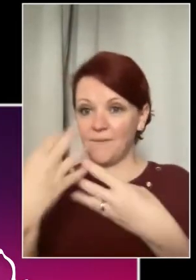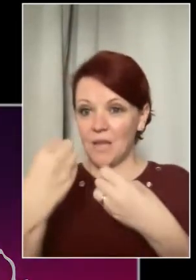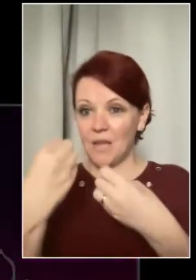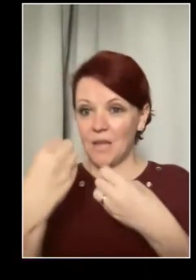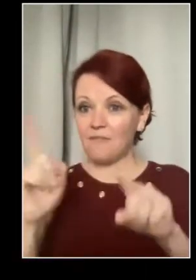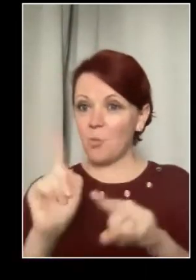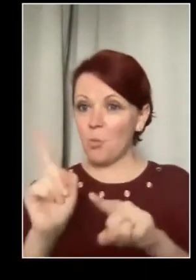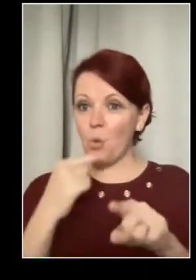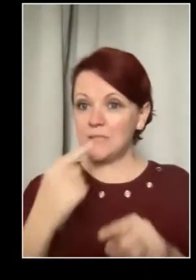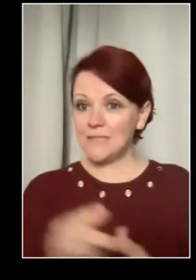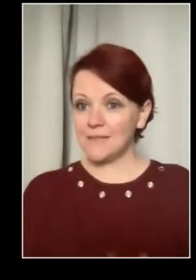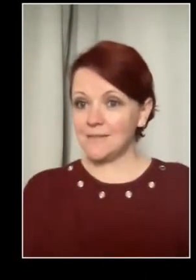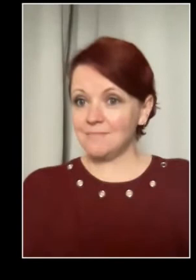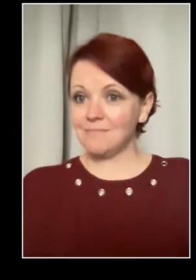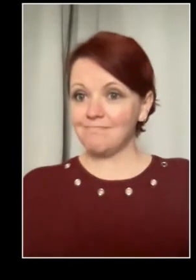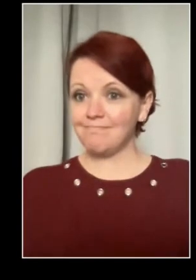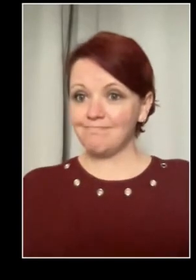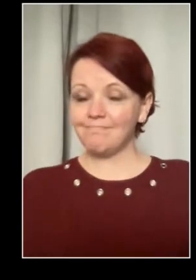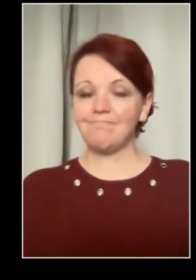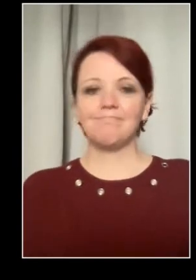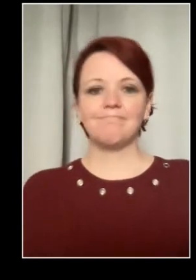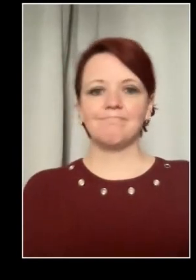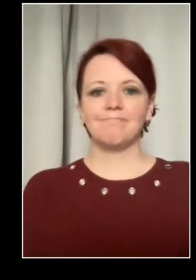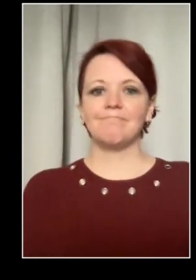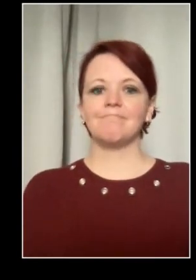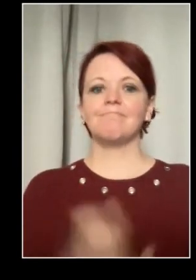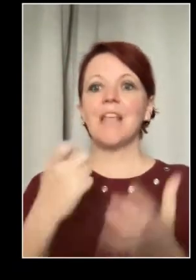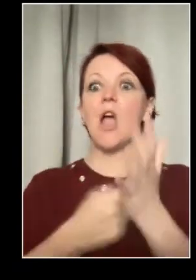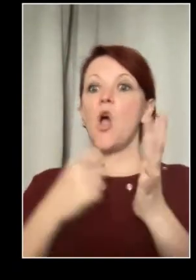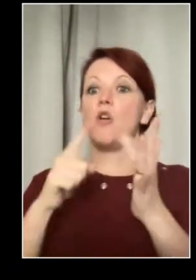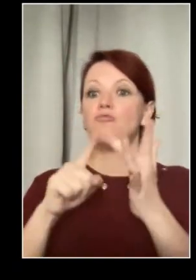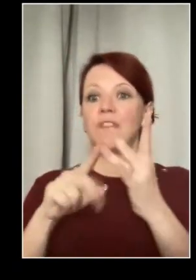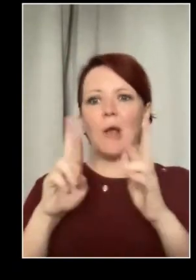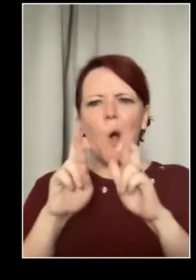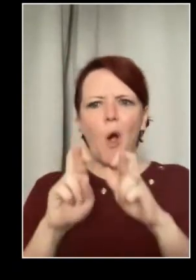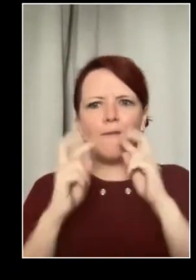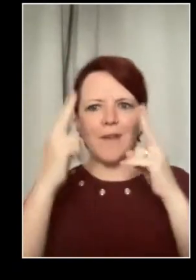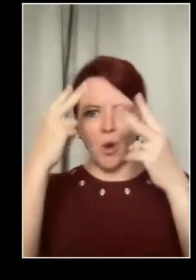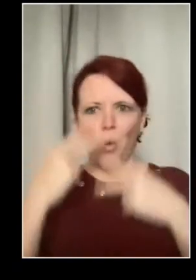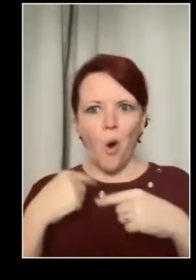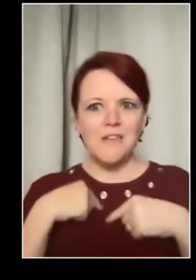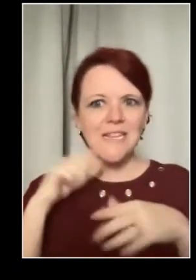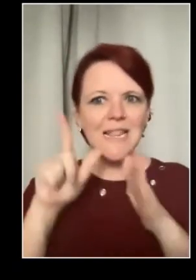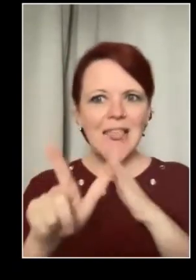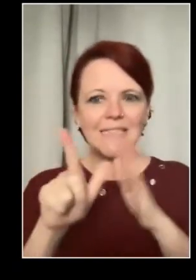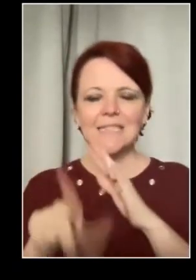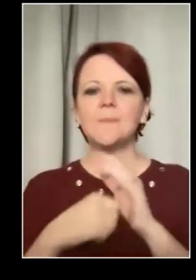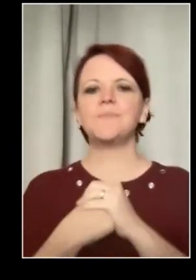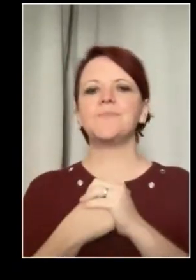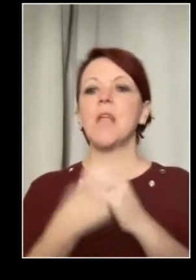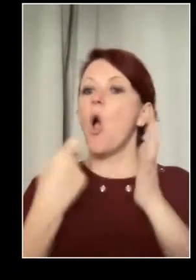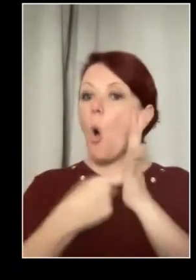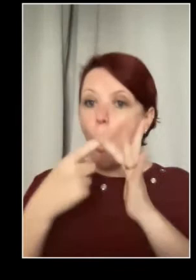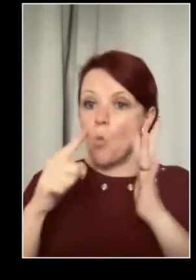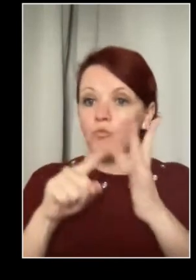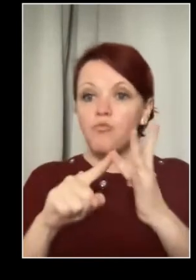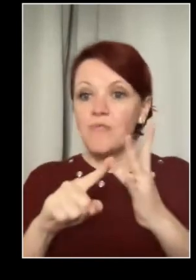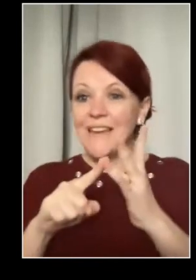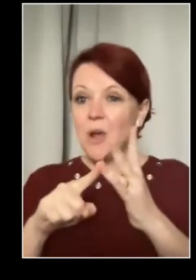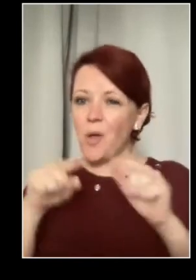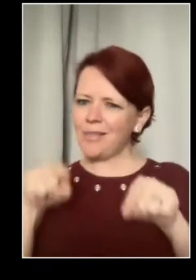said. Absolutely, no doubt Rio will watch back on demand. So Rio, the judges felt that this was a